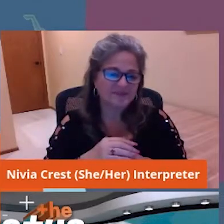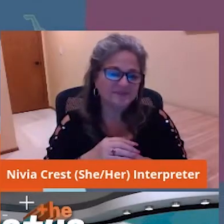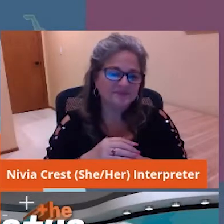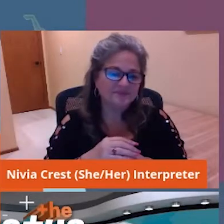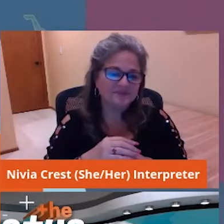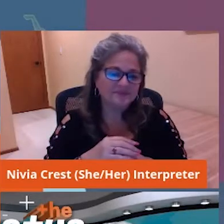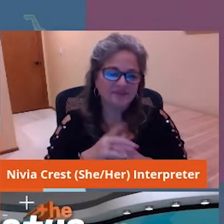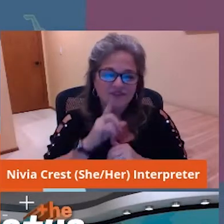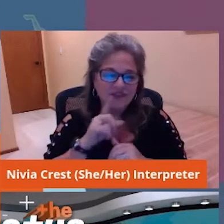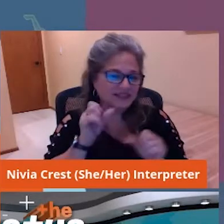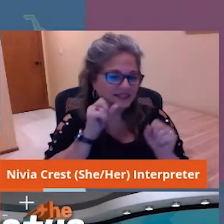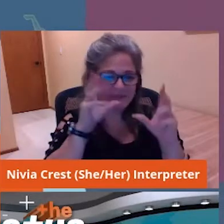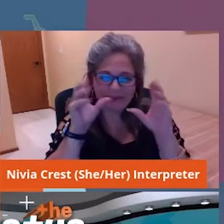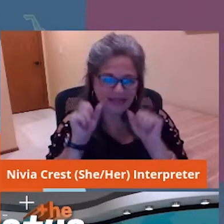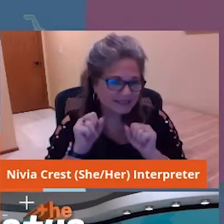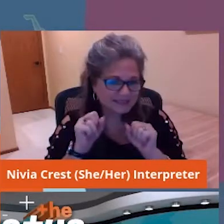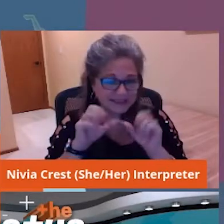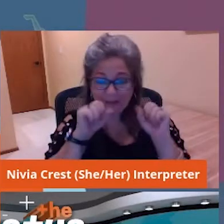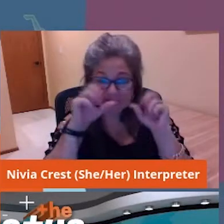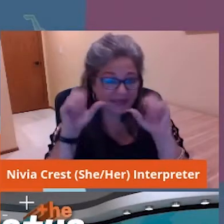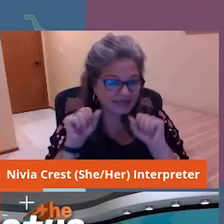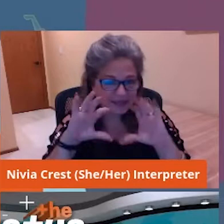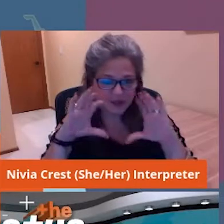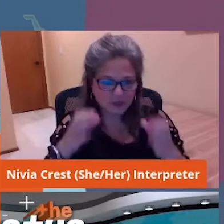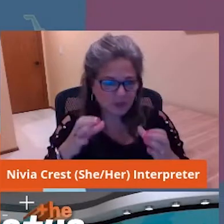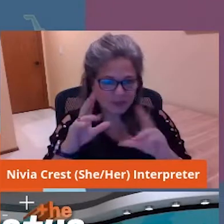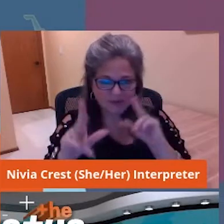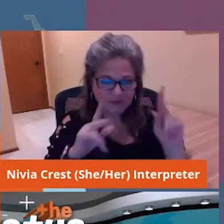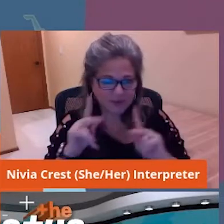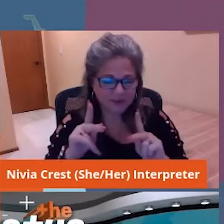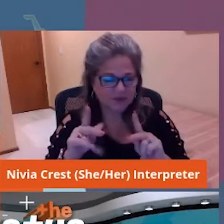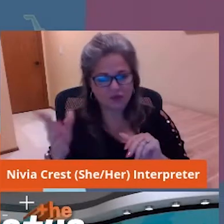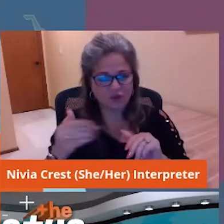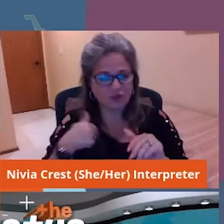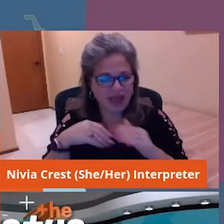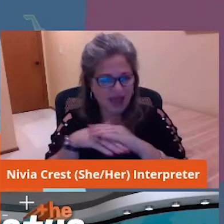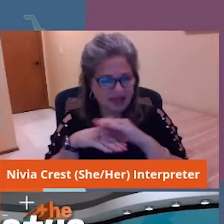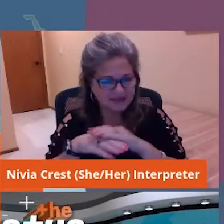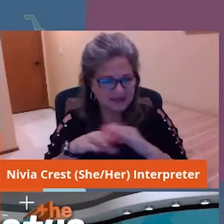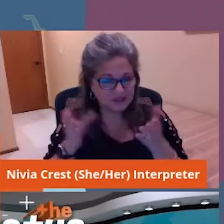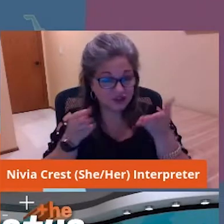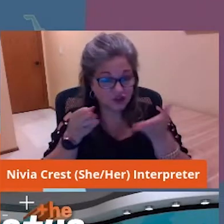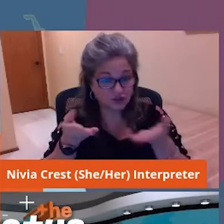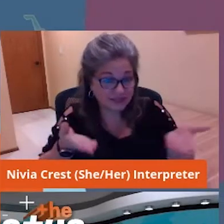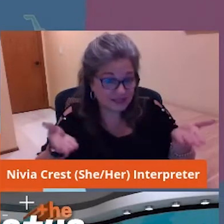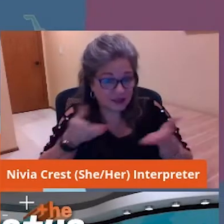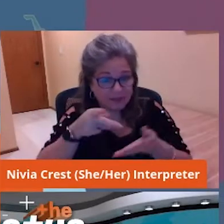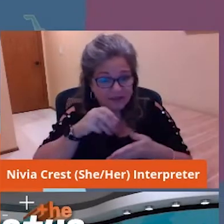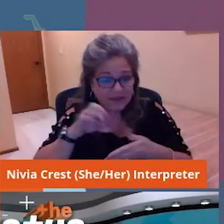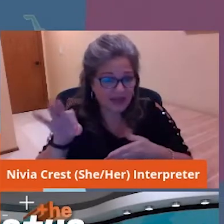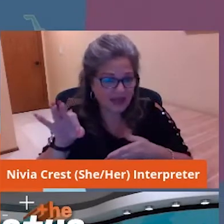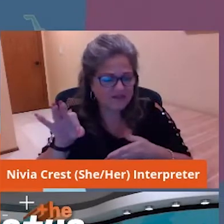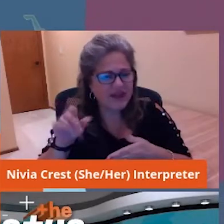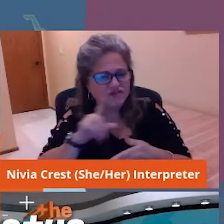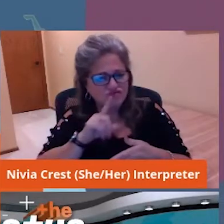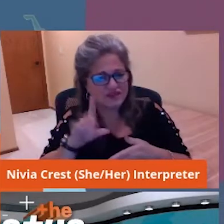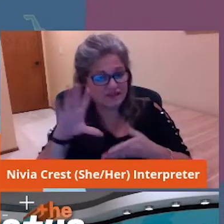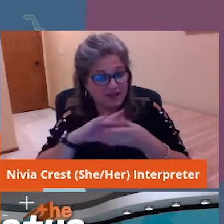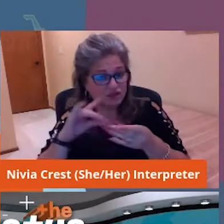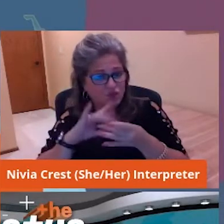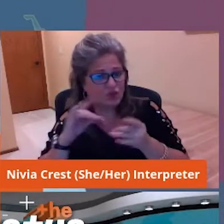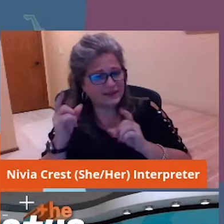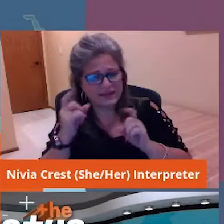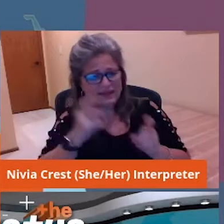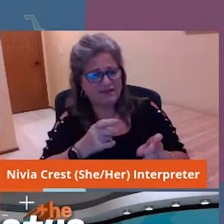It's just amazing, an amazing group of people who come access services here and gift us with their stories and